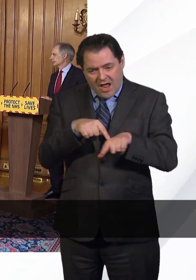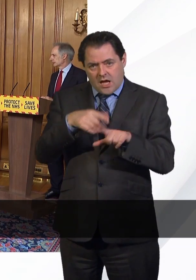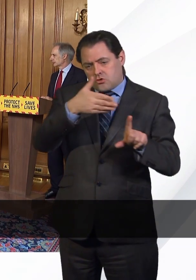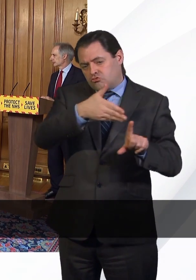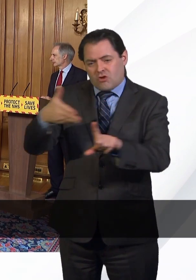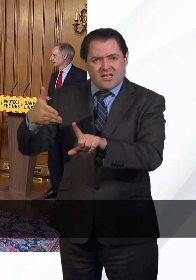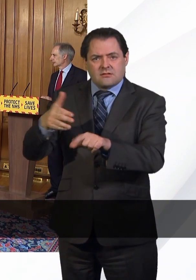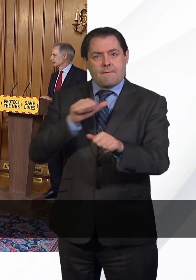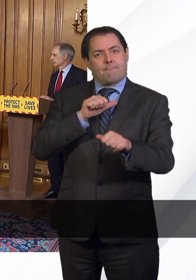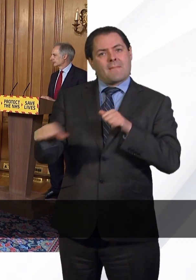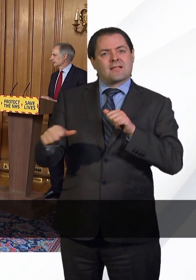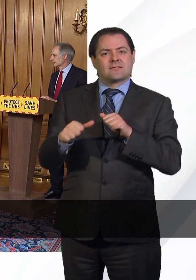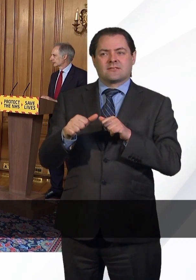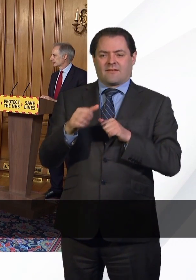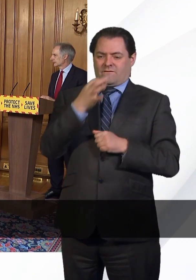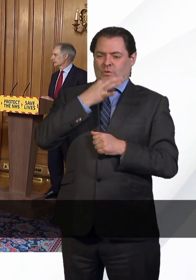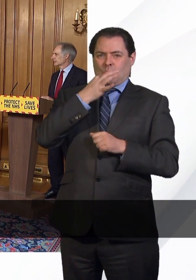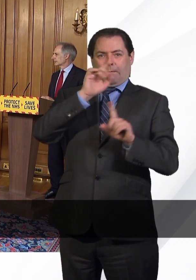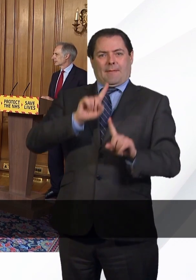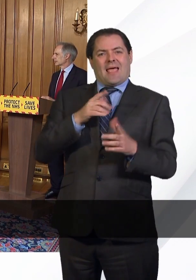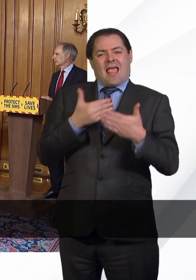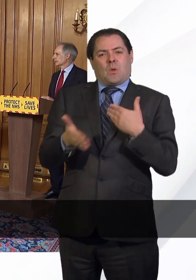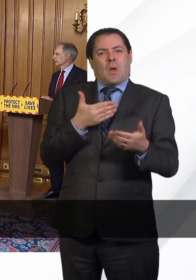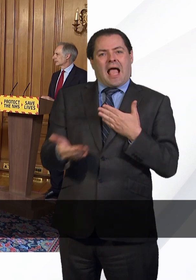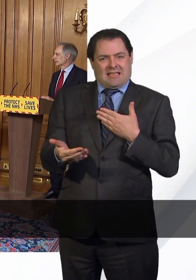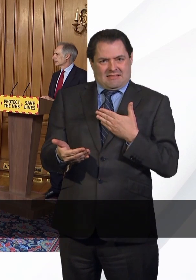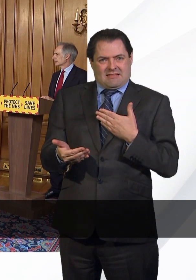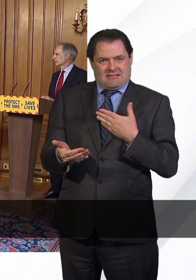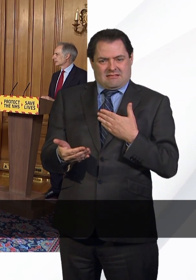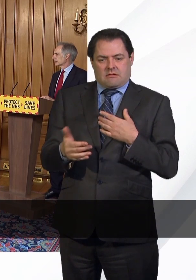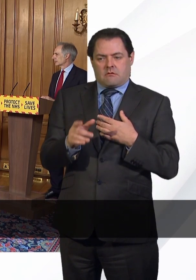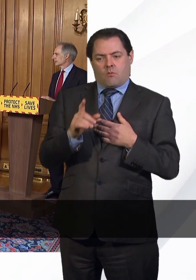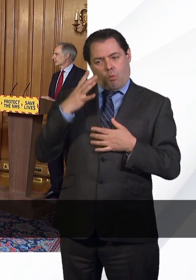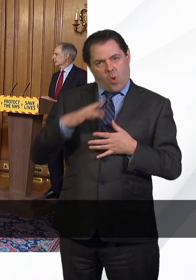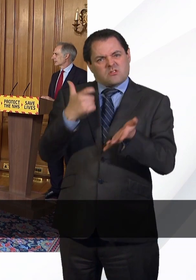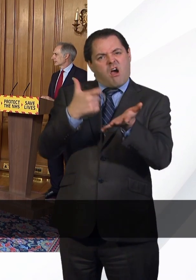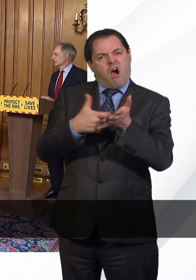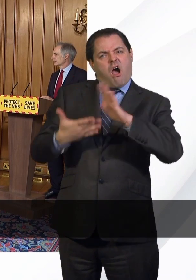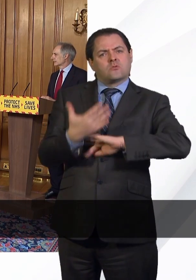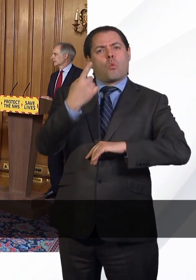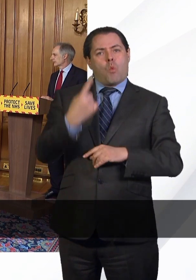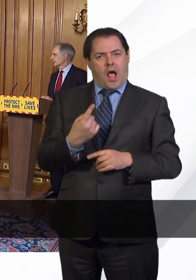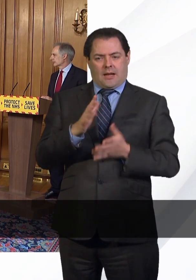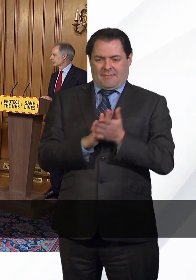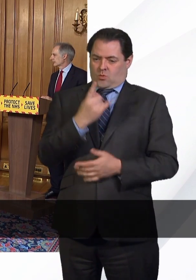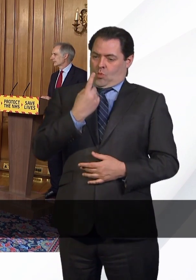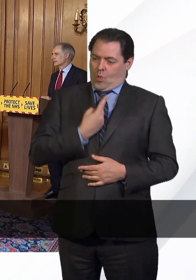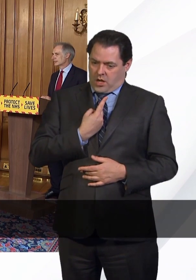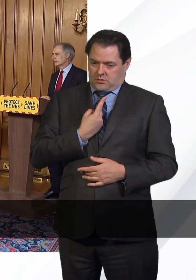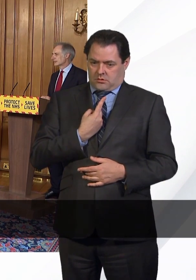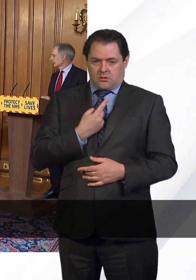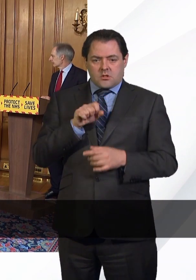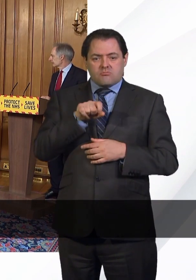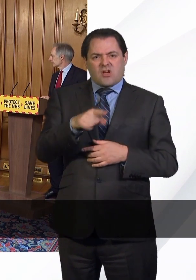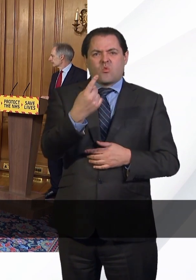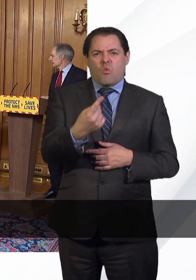number going down by keeping the R below 1, the rate of infection. So it is not, our goal is not